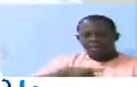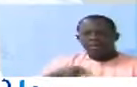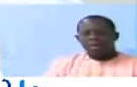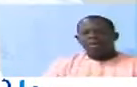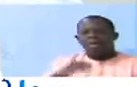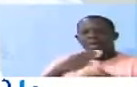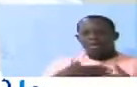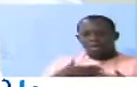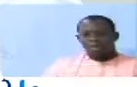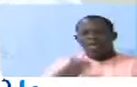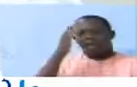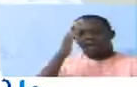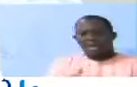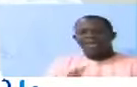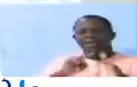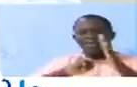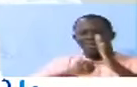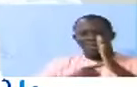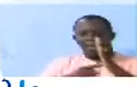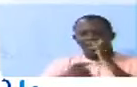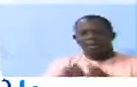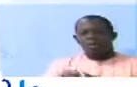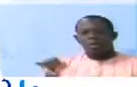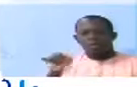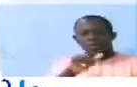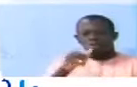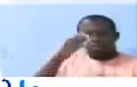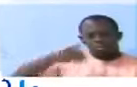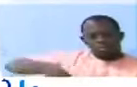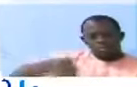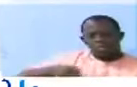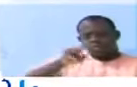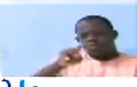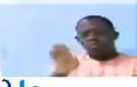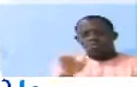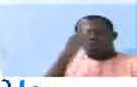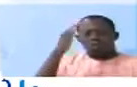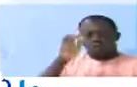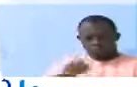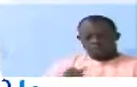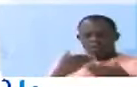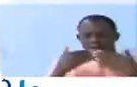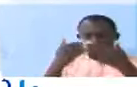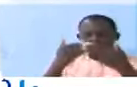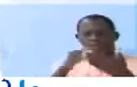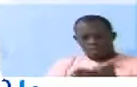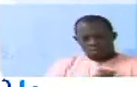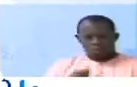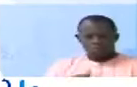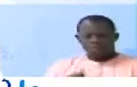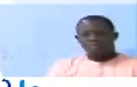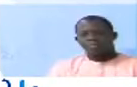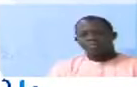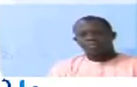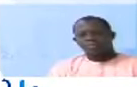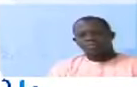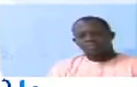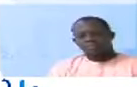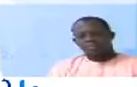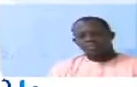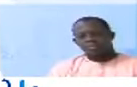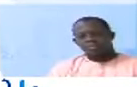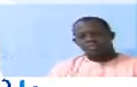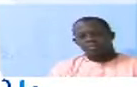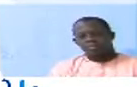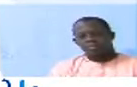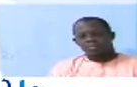this conversation, which street did you go to? Yala na bangale mbeda jumaleta mbeda jumaleta katu iko alna da center Human Rights